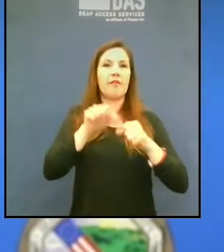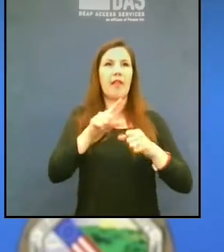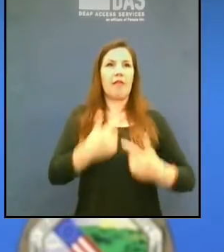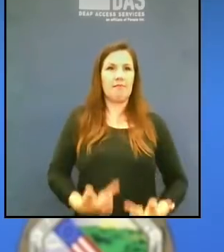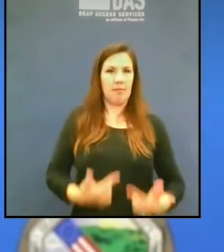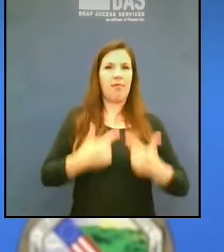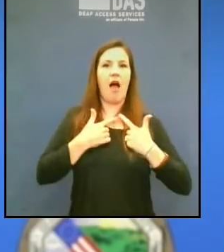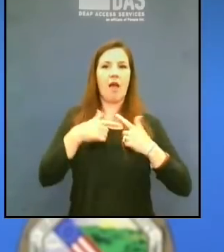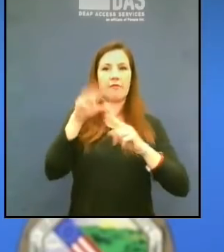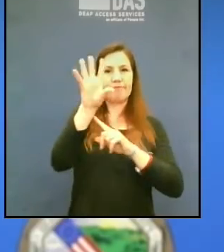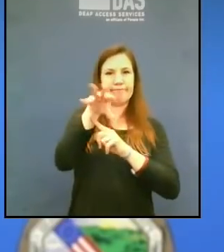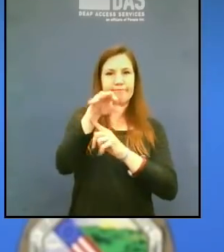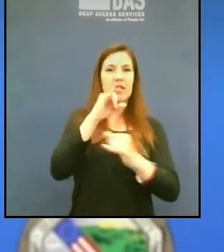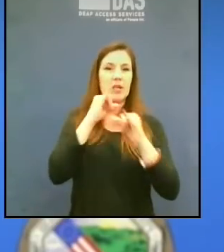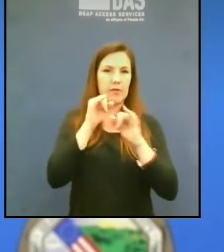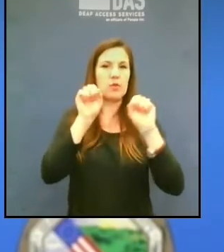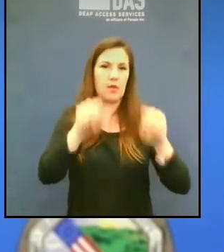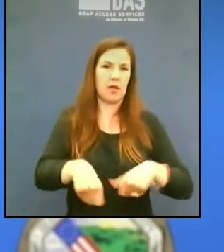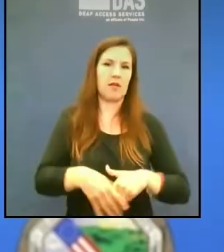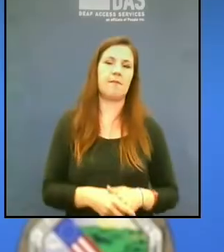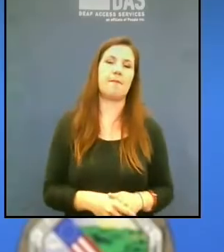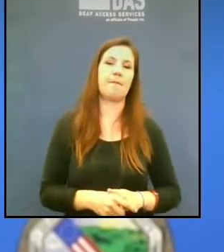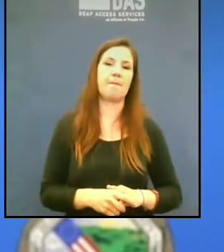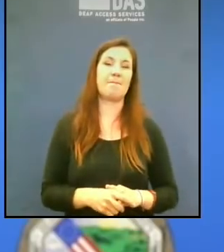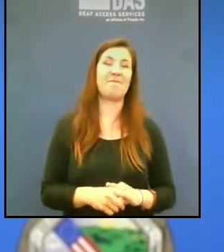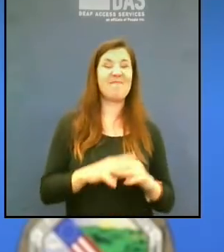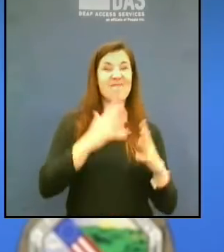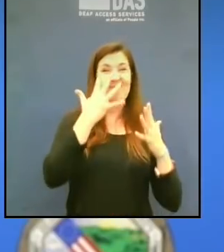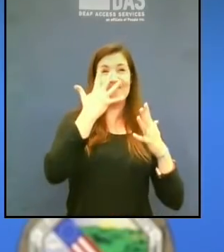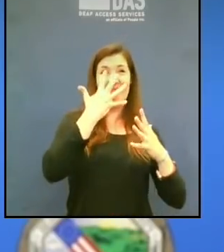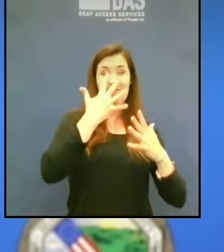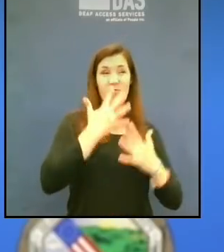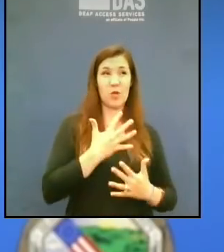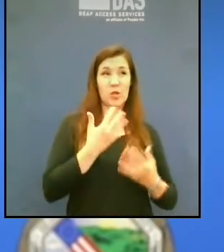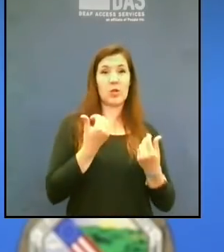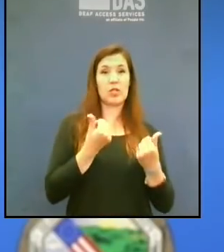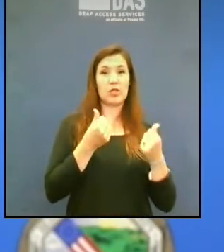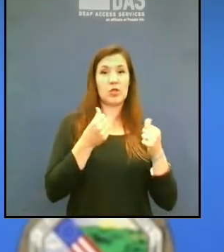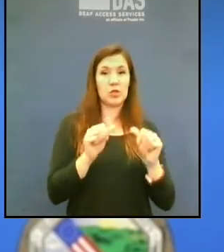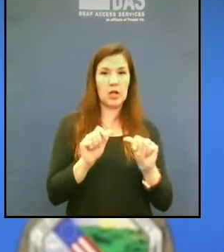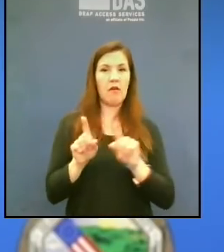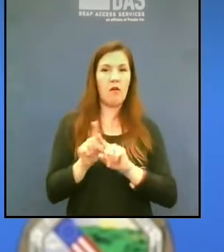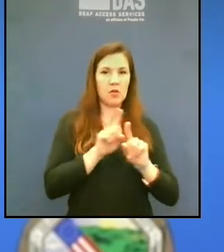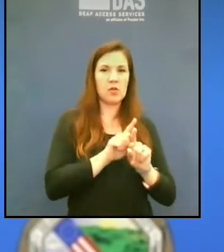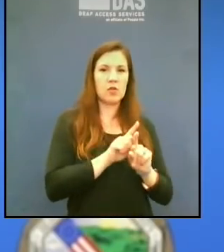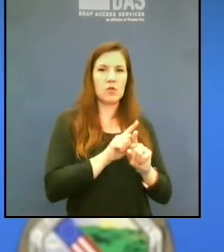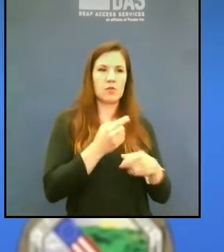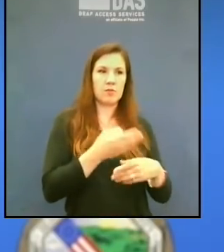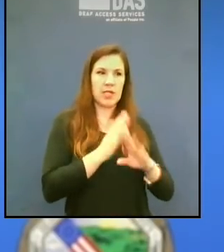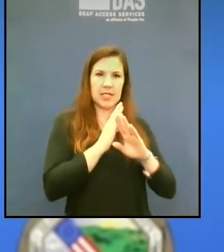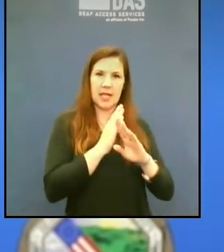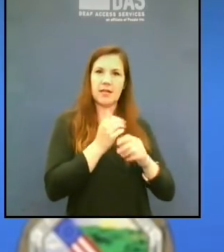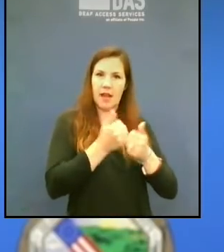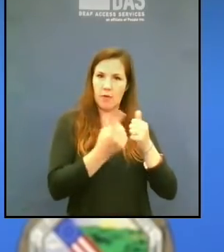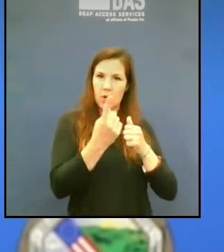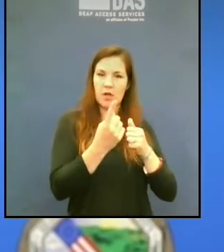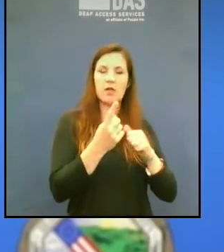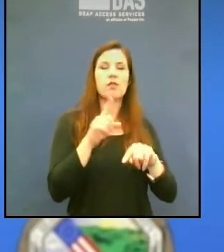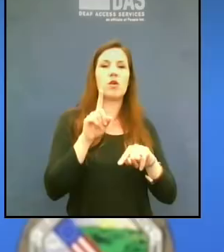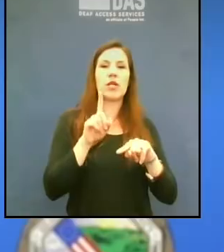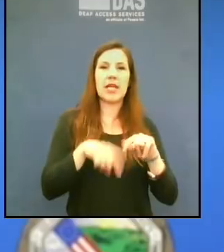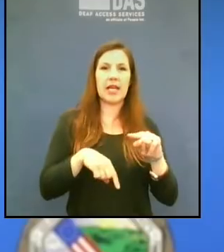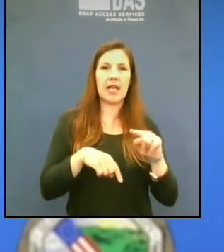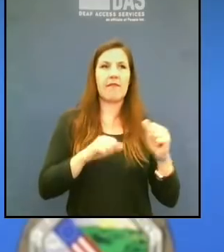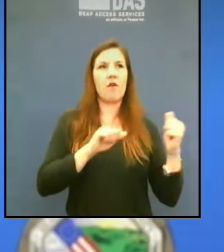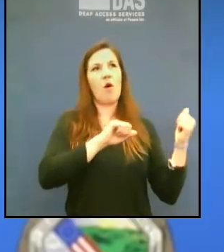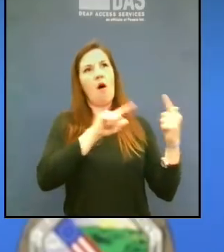in-camera interviews. But unfortunately, we're trying to also ensure that we're protecting everyone, so we cannot have